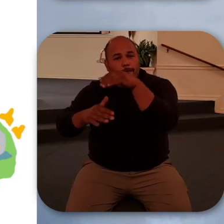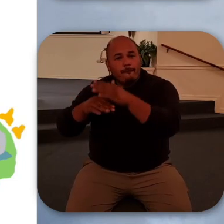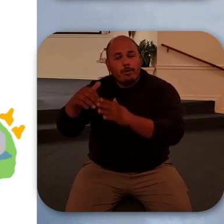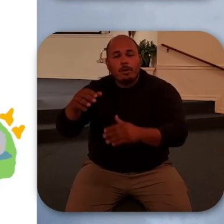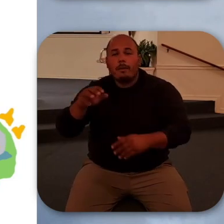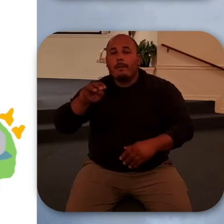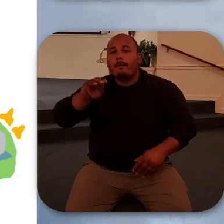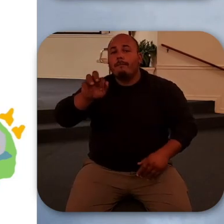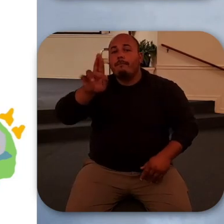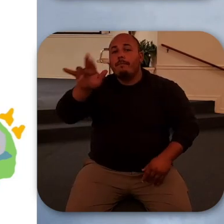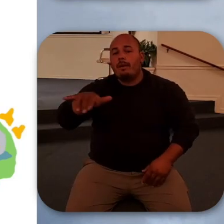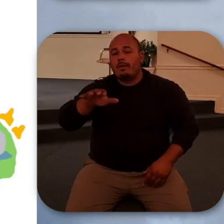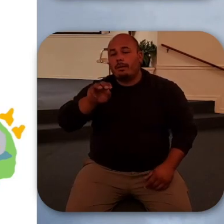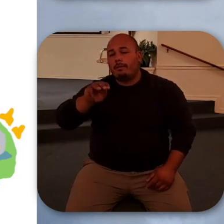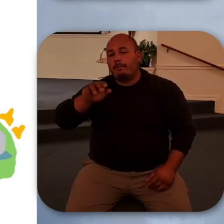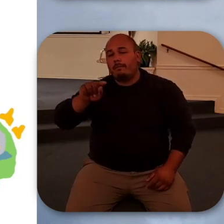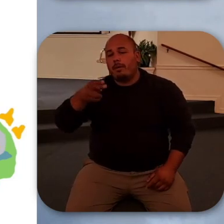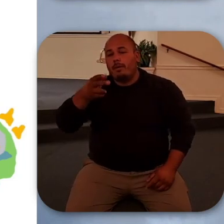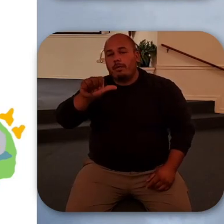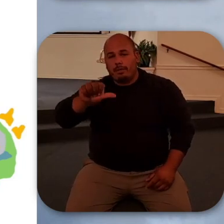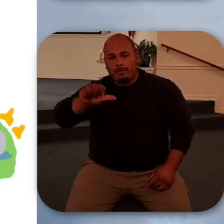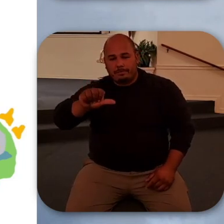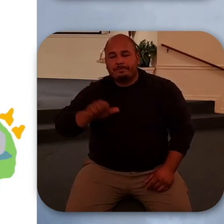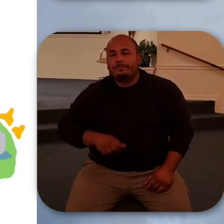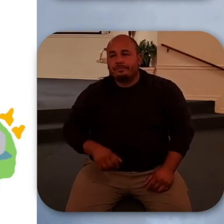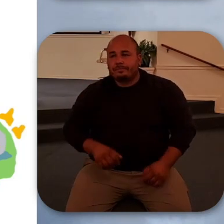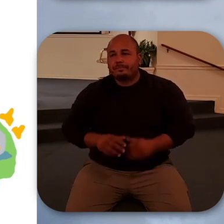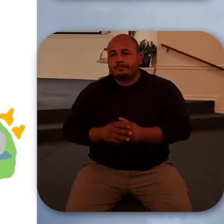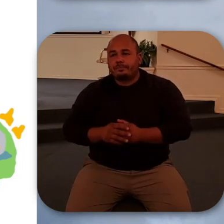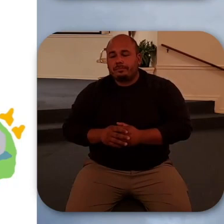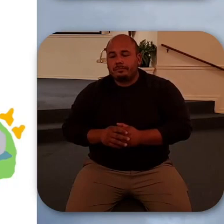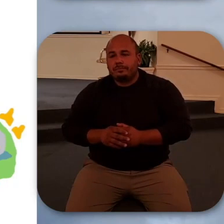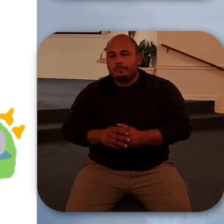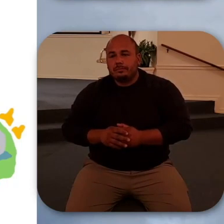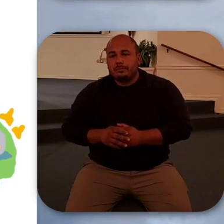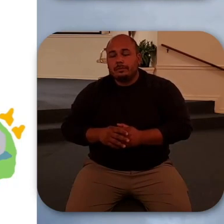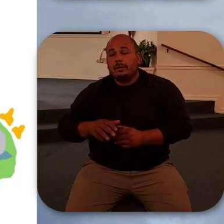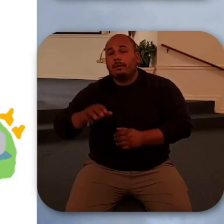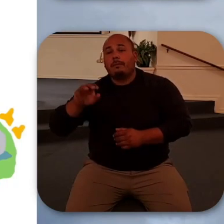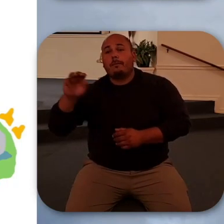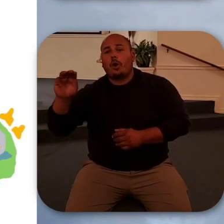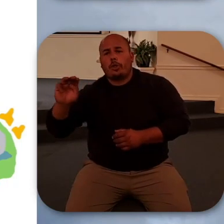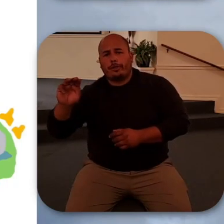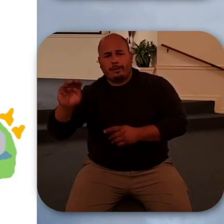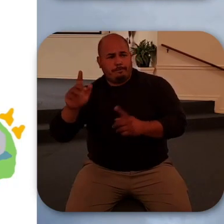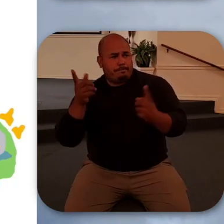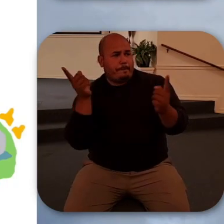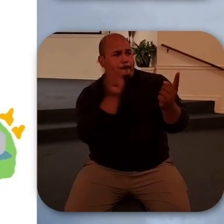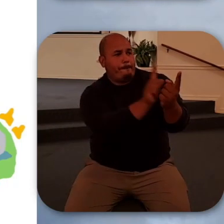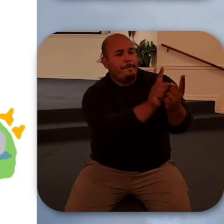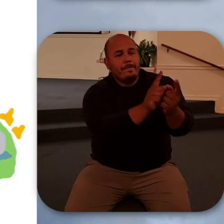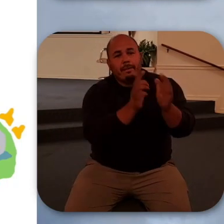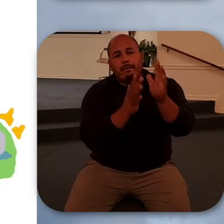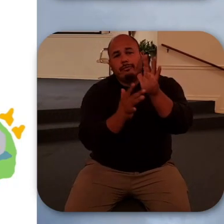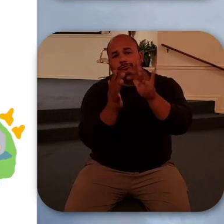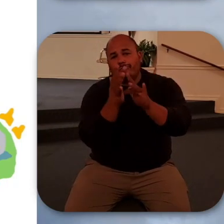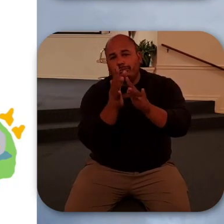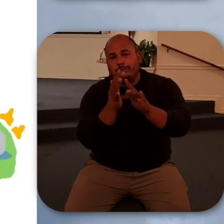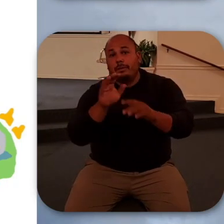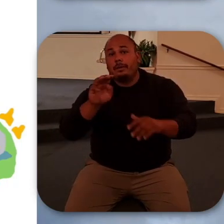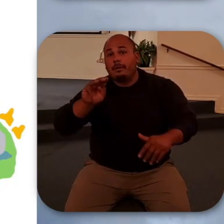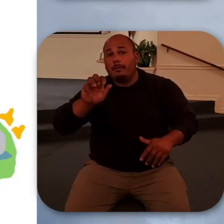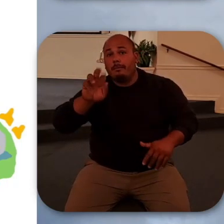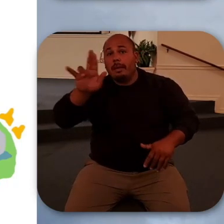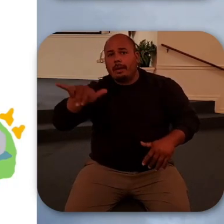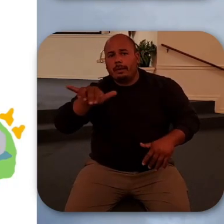she went out to meet him, but Mary stayed at home. Lord, Martha said to Jesus, if you had been